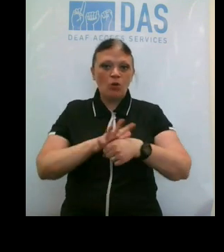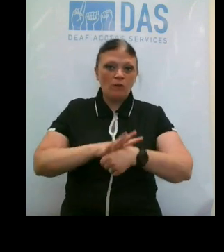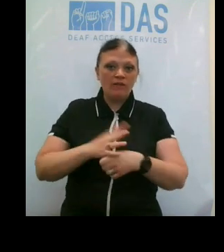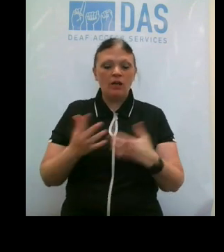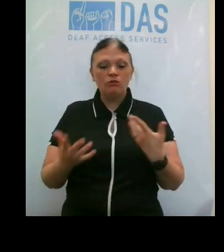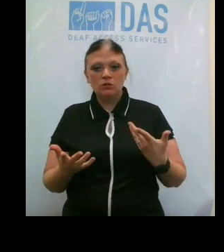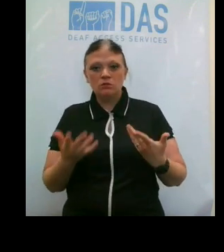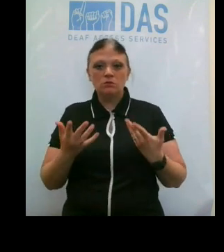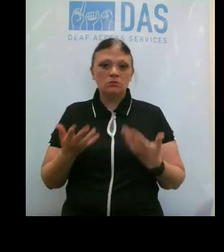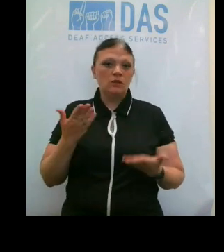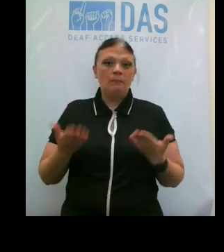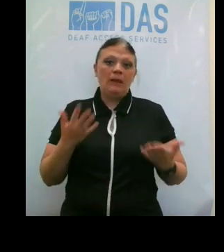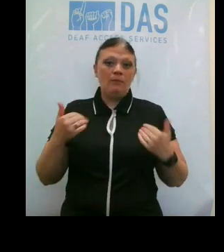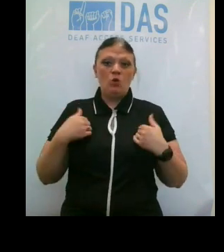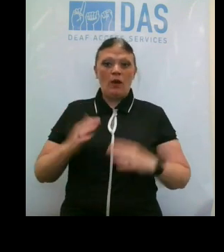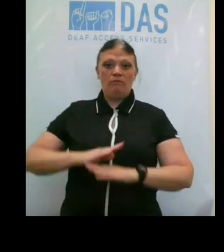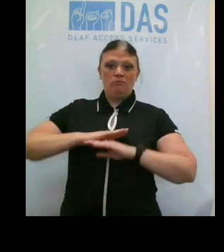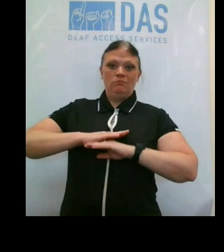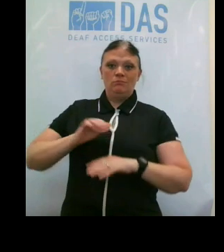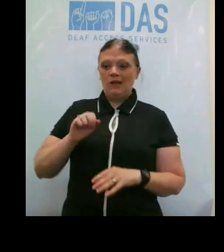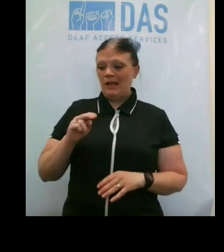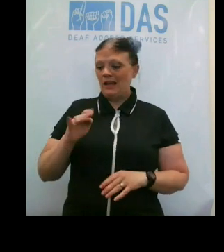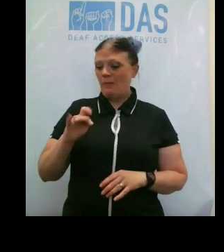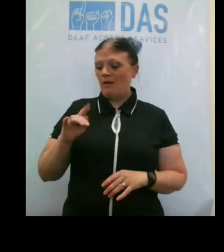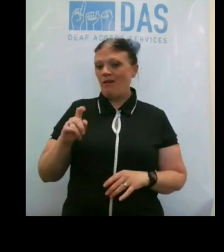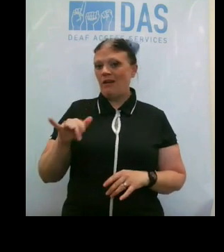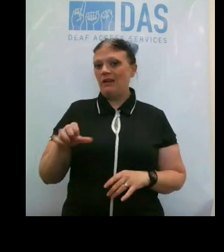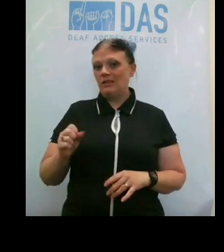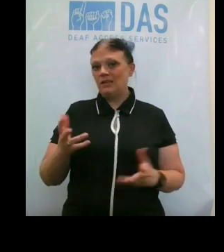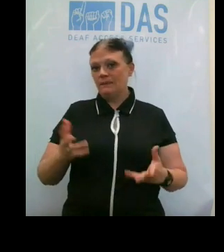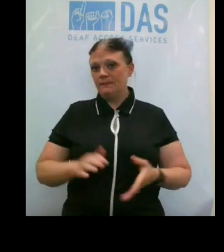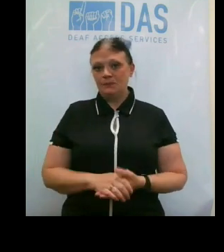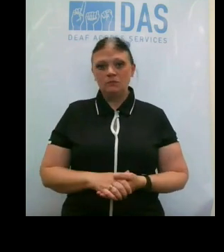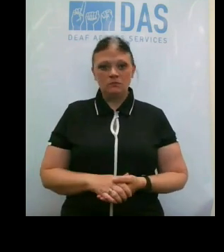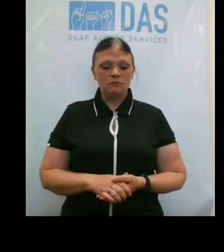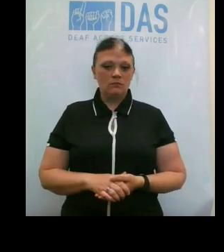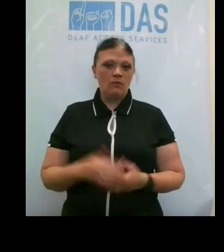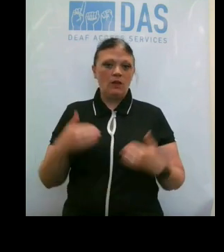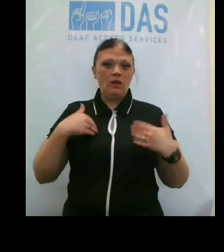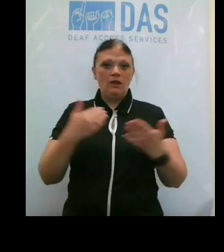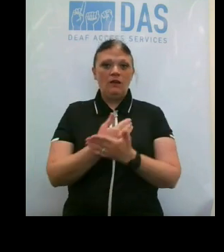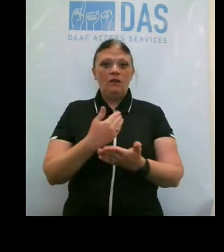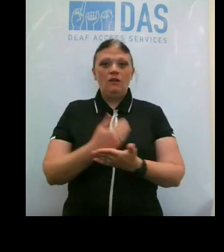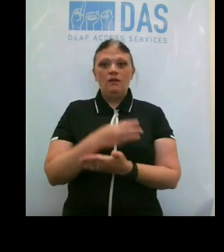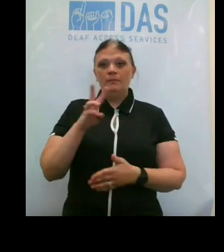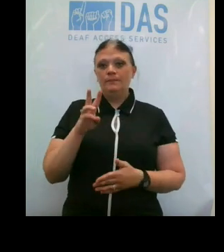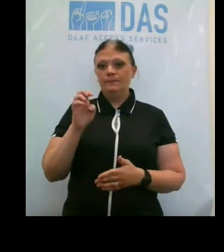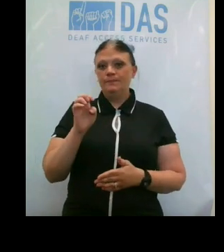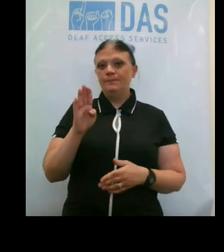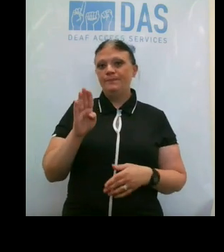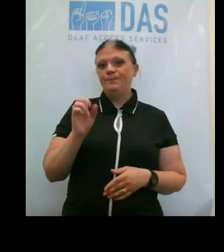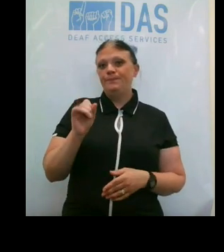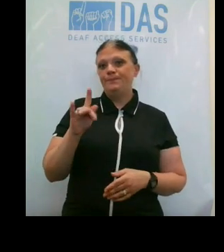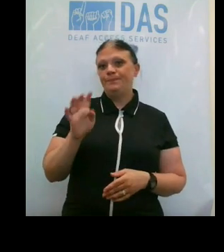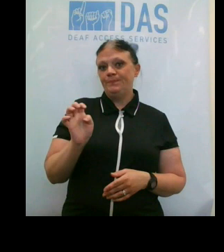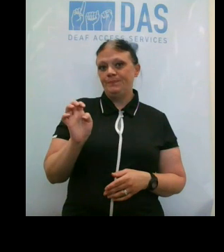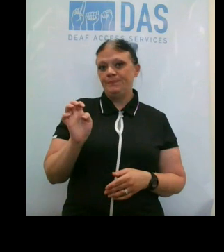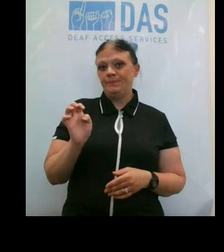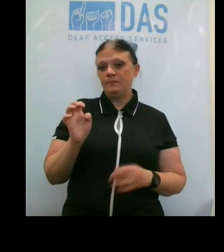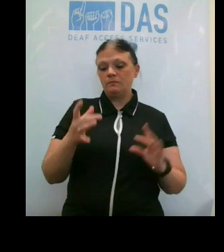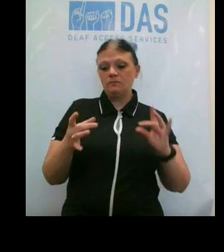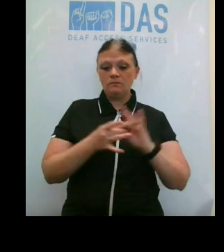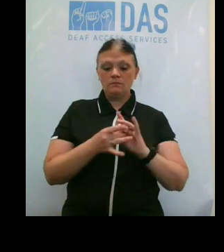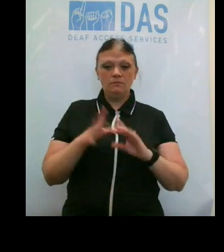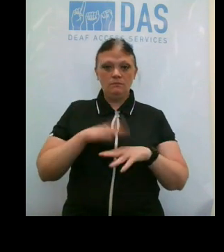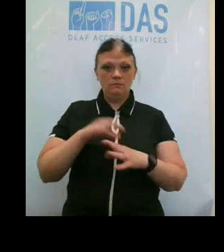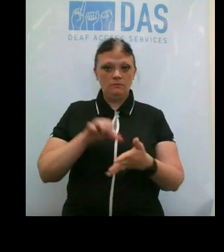if you potentially now have antibodies, which would help you with some immunity. We have a new website link on our